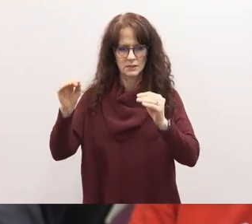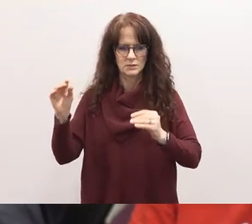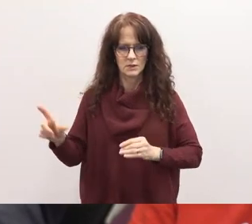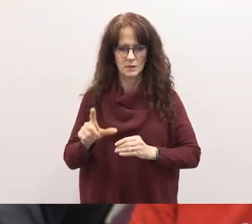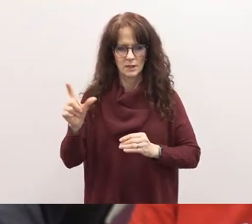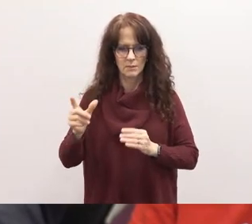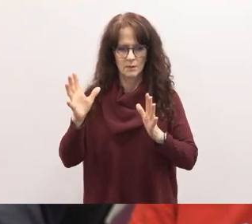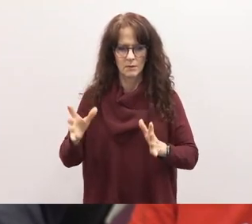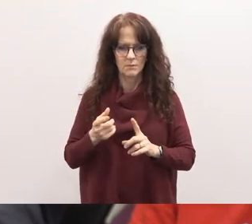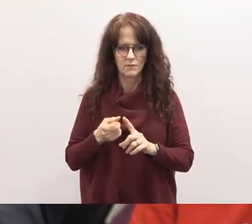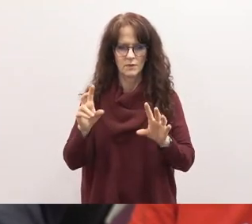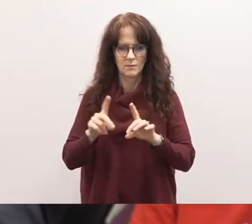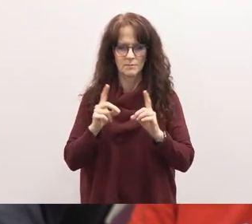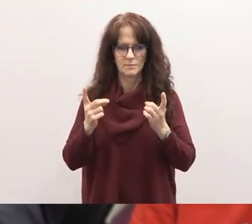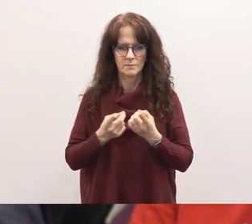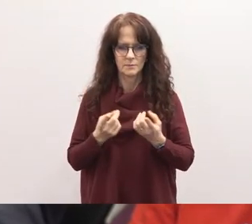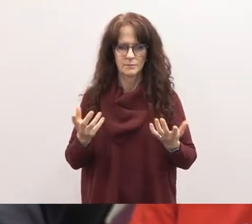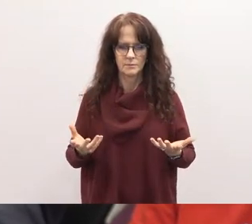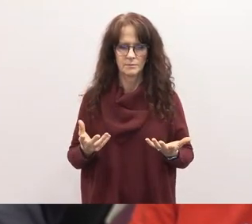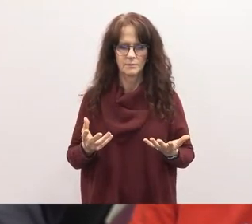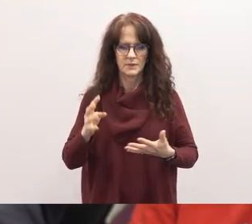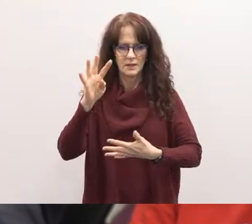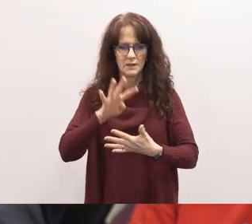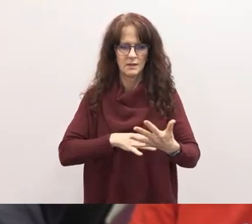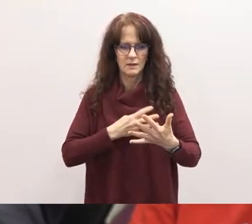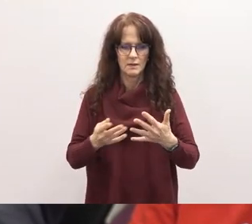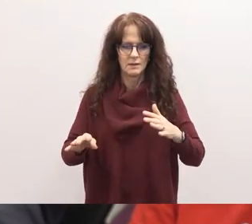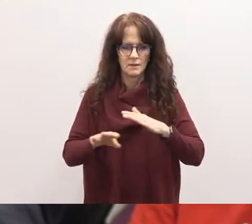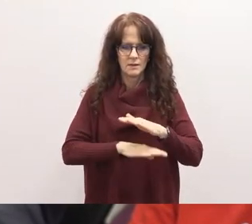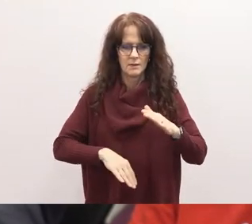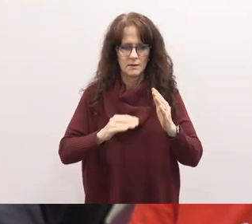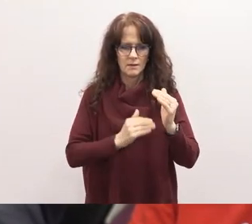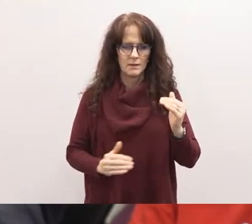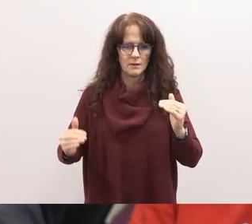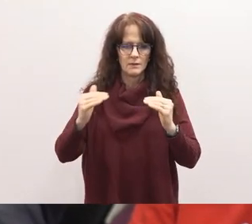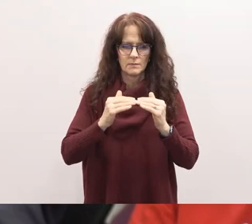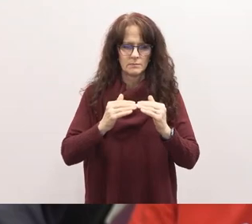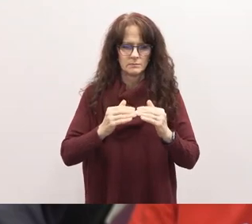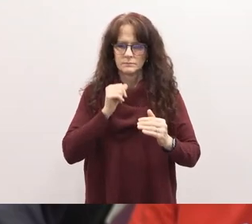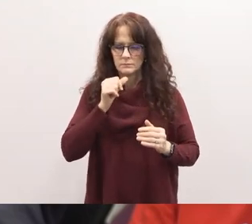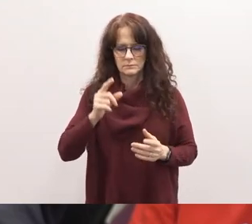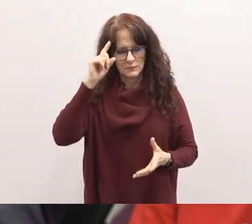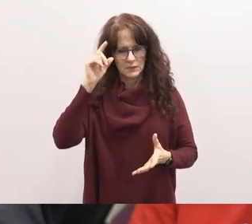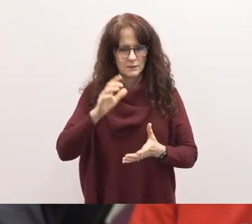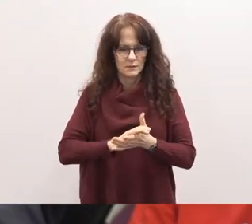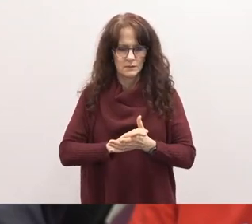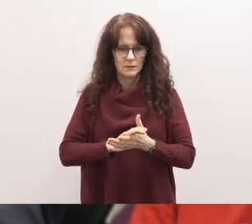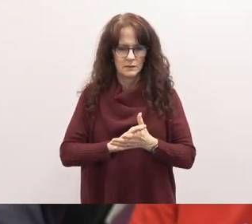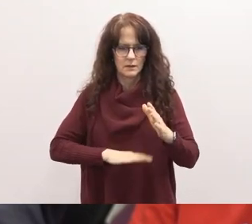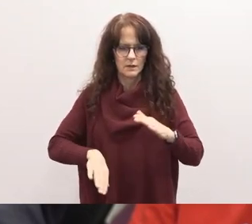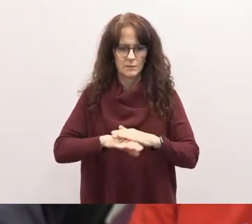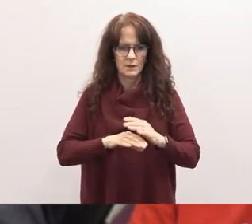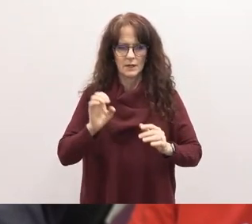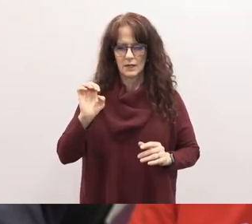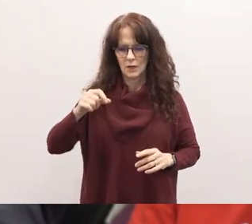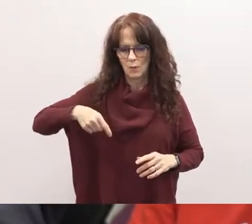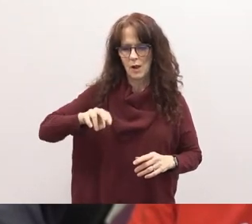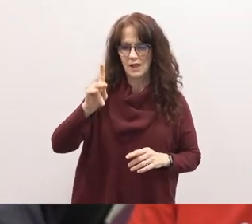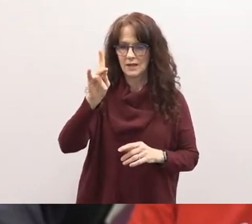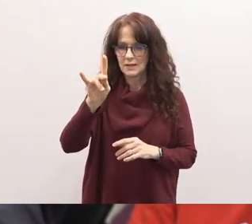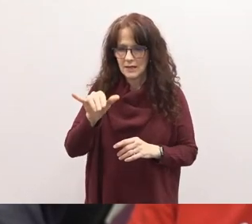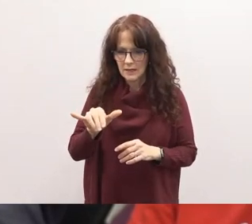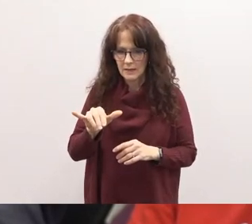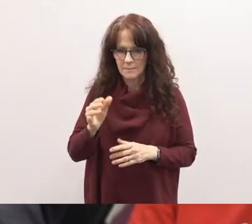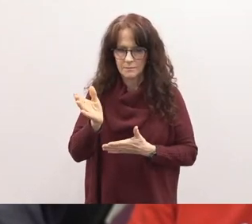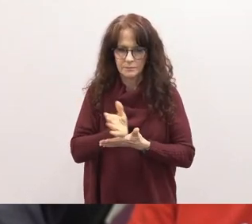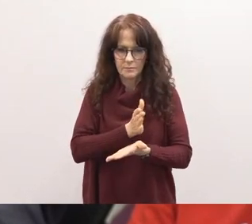librarian from the district. This chart is not based on equity, and I do not even believe that it is based on equality. This is a